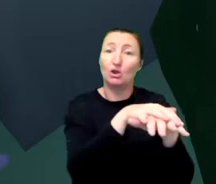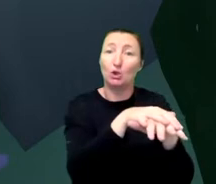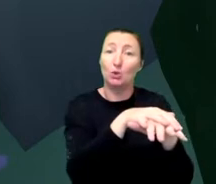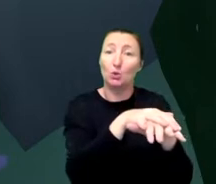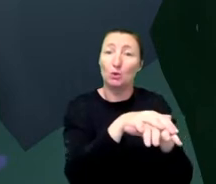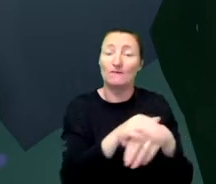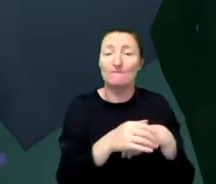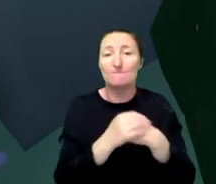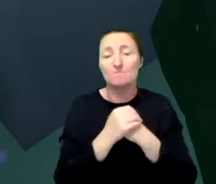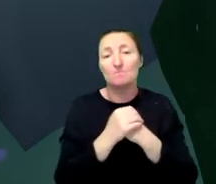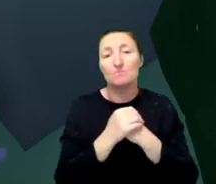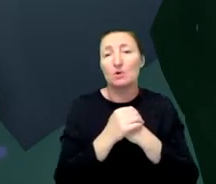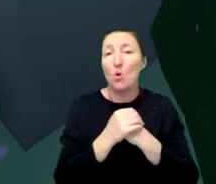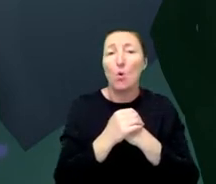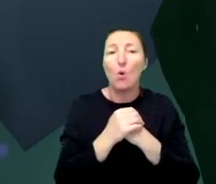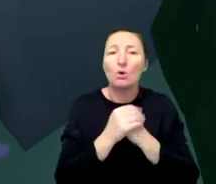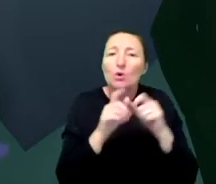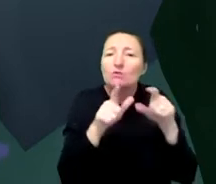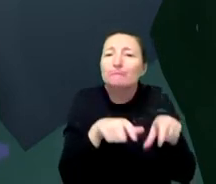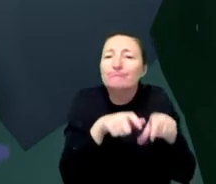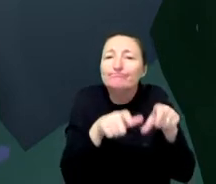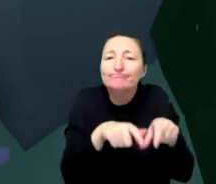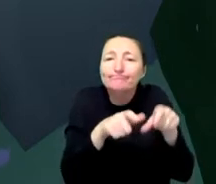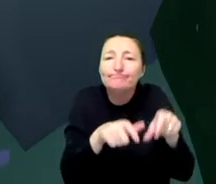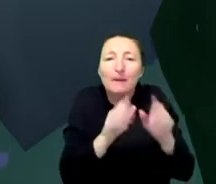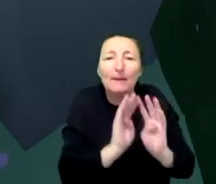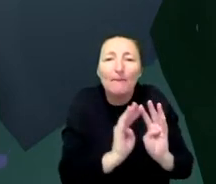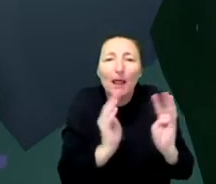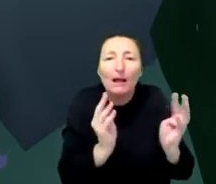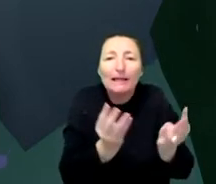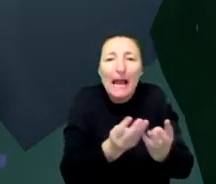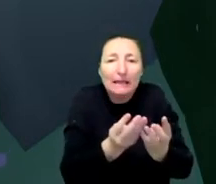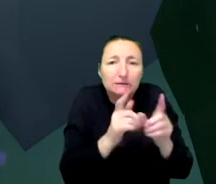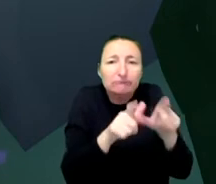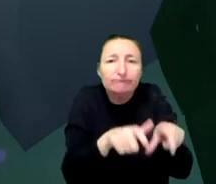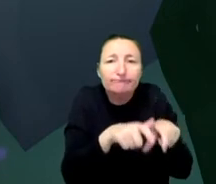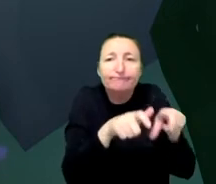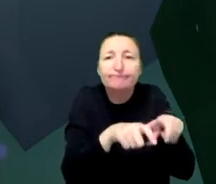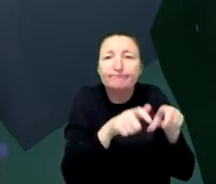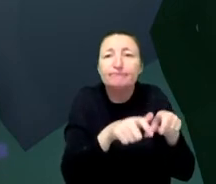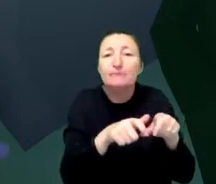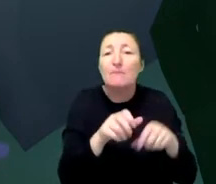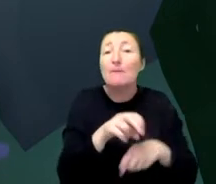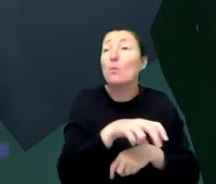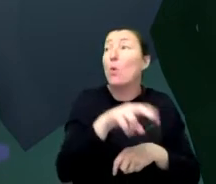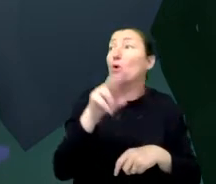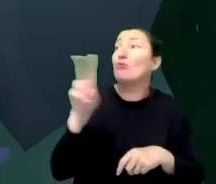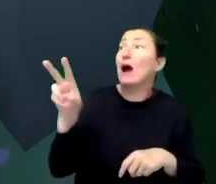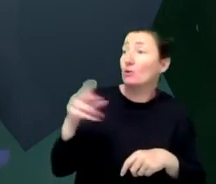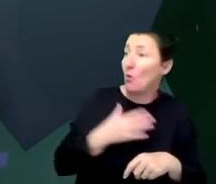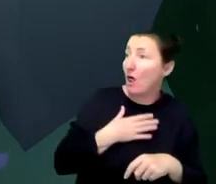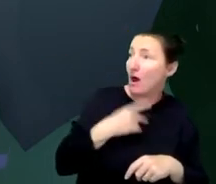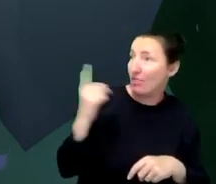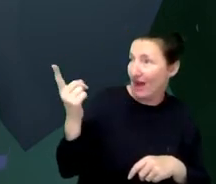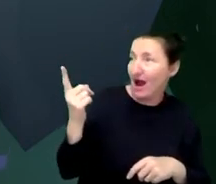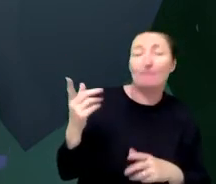for could like to pick up. You could nest in one of the hives, like maybe this is like in a future version, but you could, when you walk around you're like, I really like the prototype one, I'm gonna set up camp